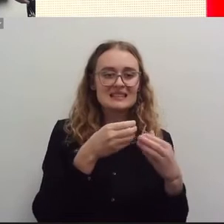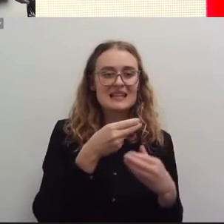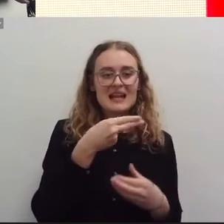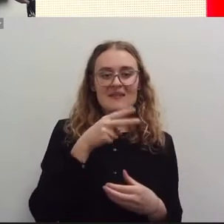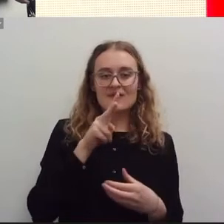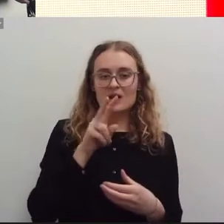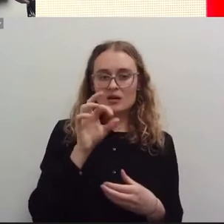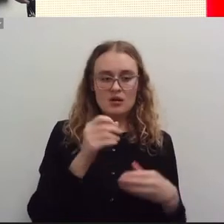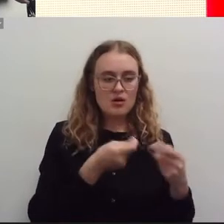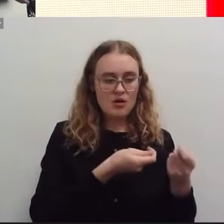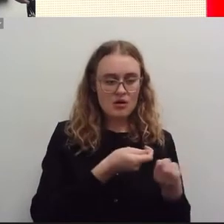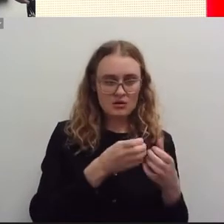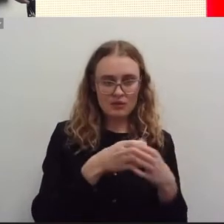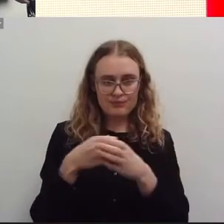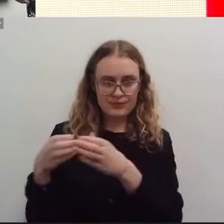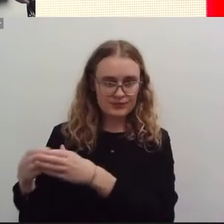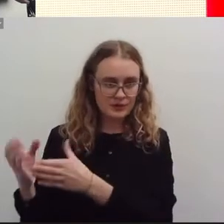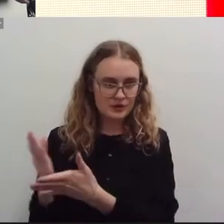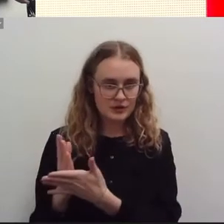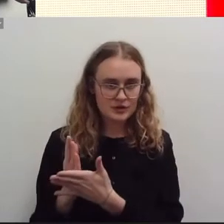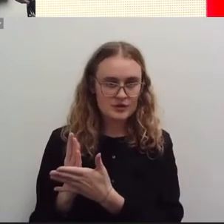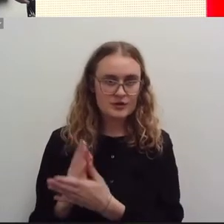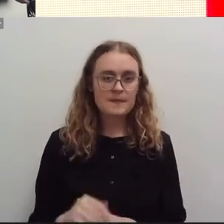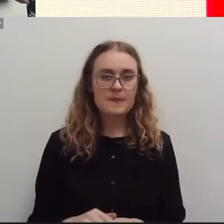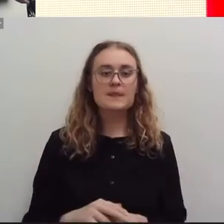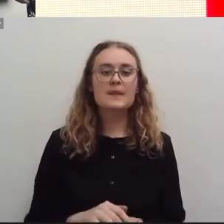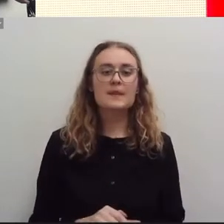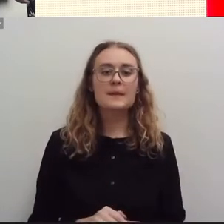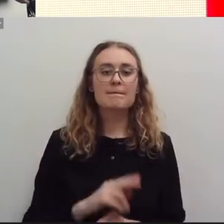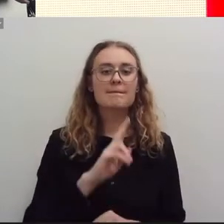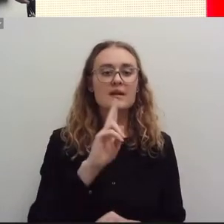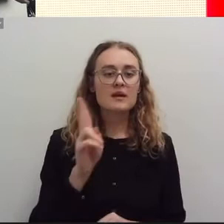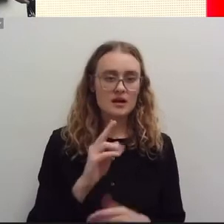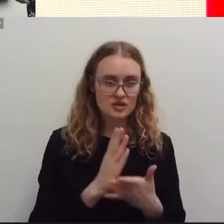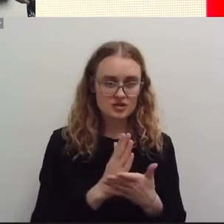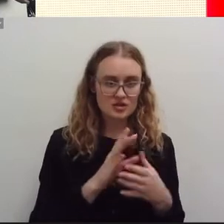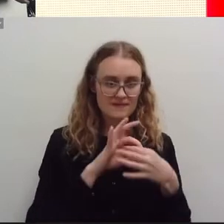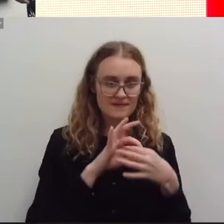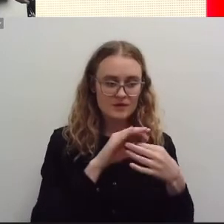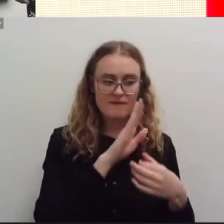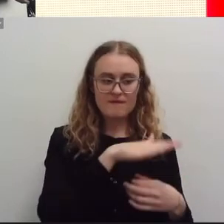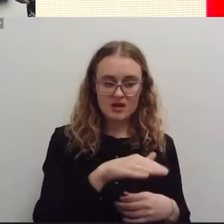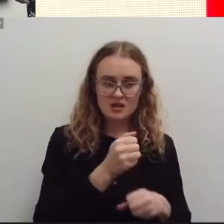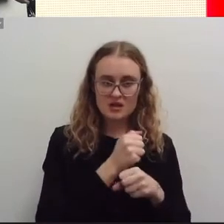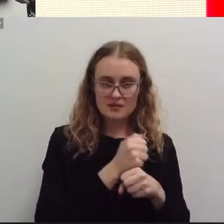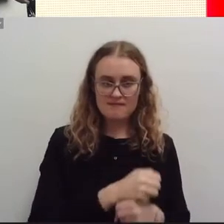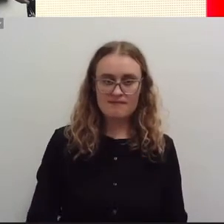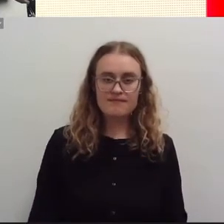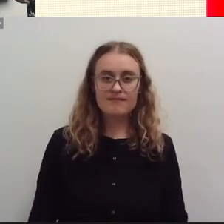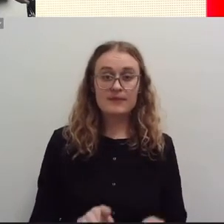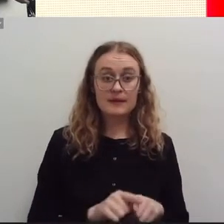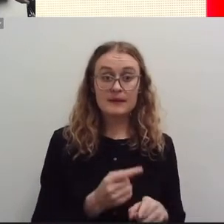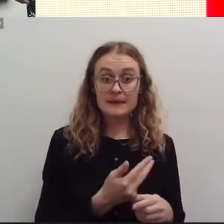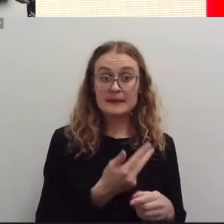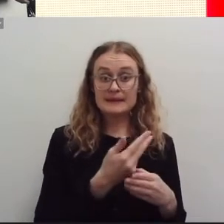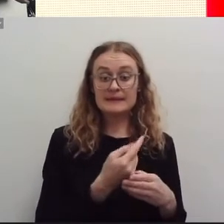with children in alternative care, foster care, and one organization working with children in vulnerable situations in more in general. So